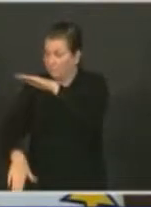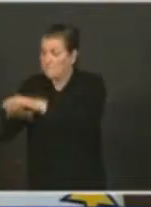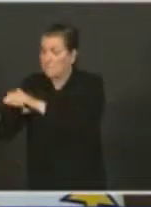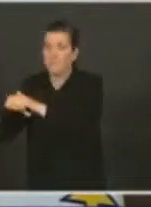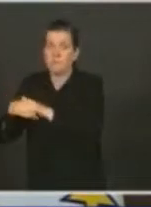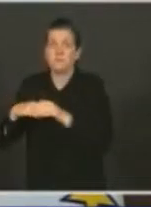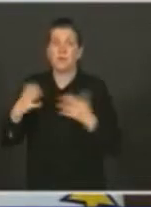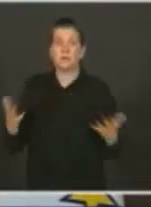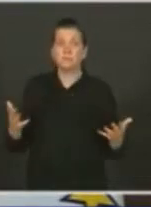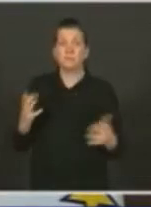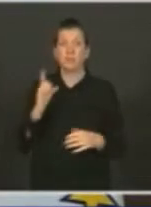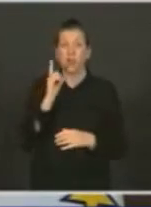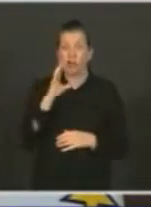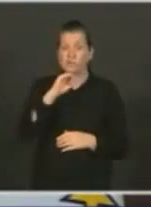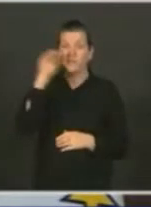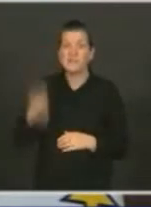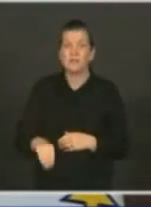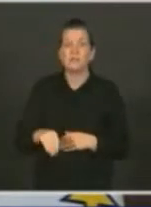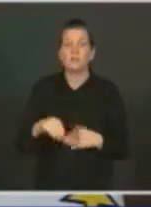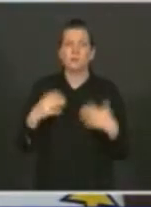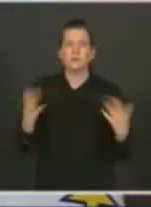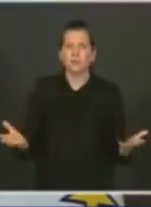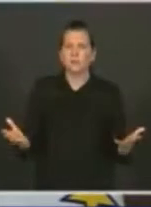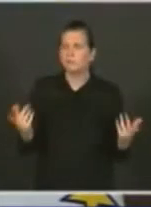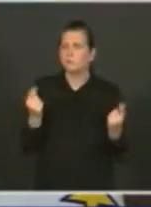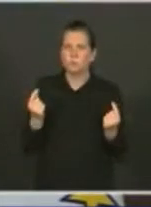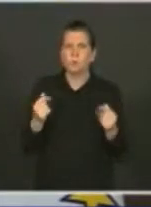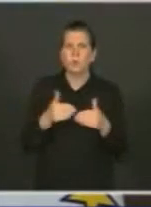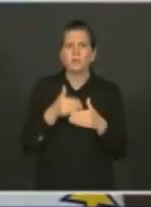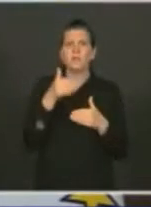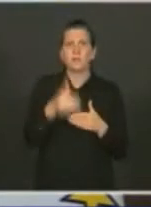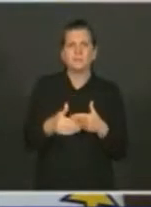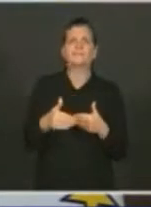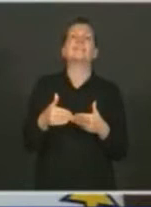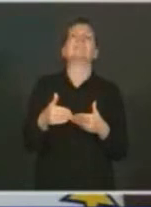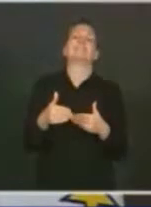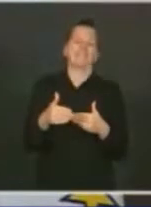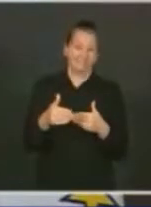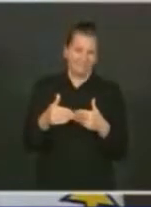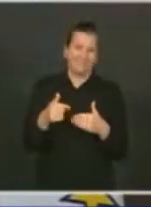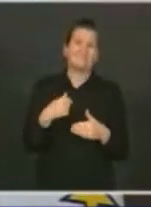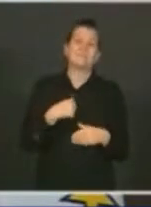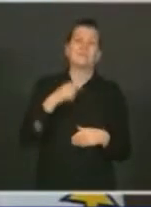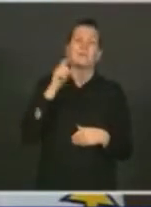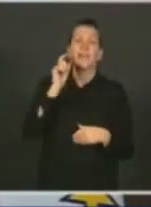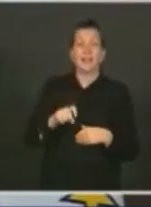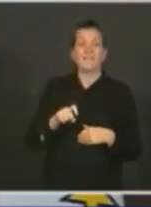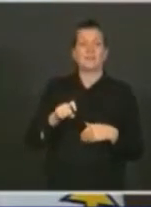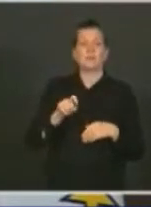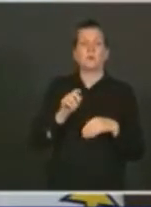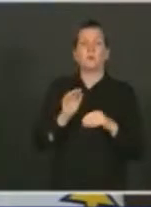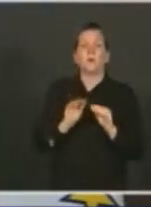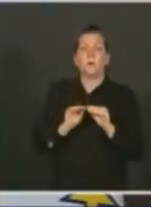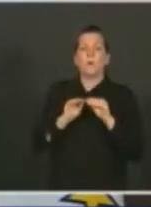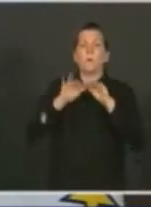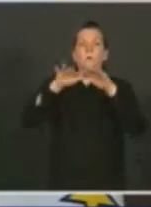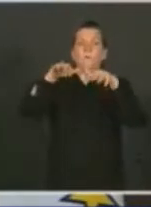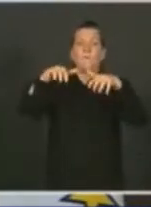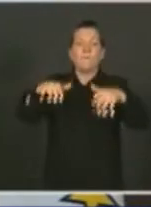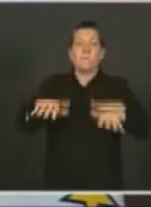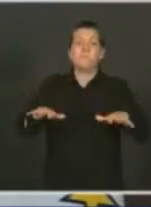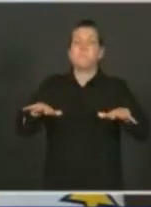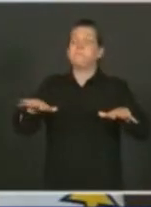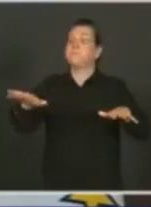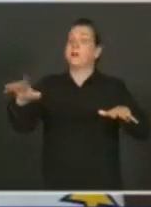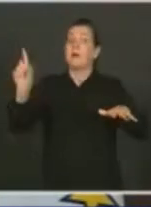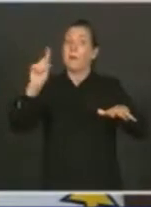Beyond that, each hospital has a plan to turn on their surge capacity so they can flex at the hospital. That